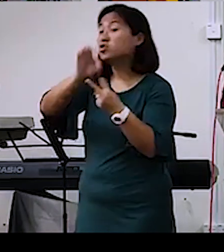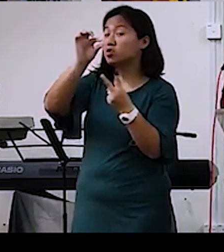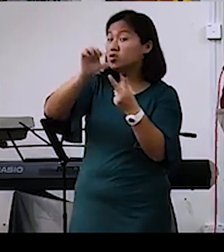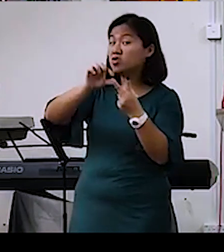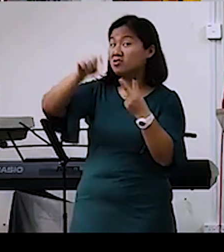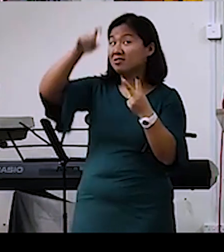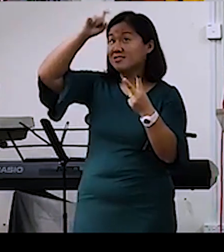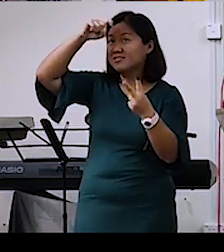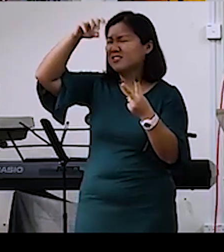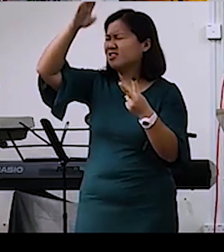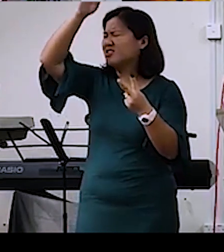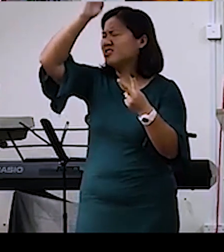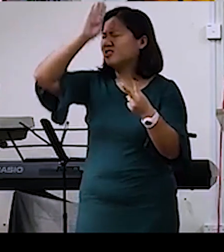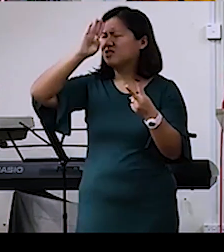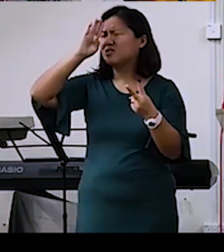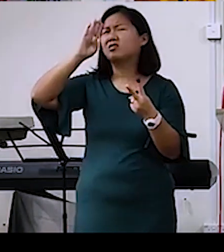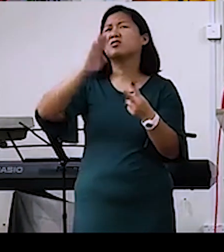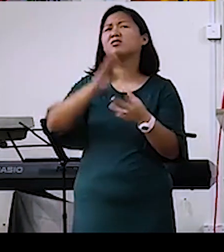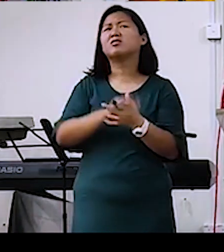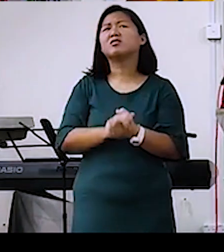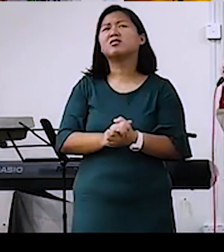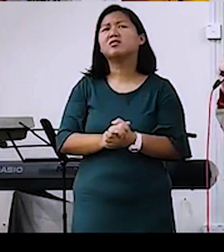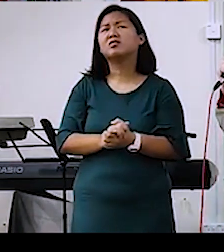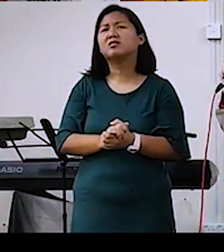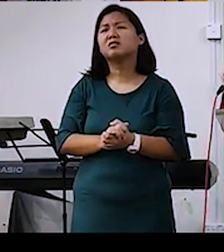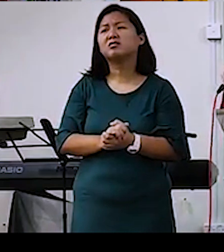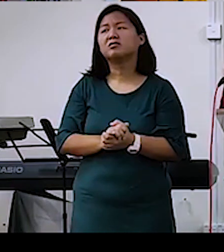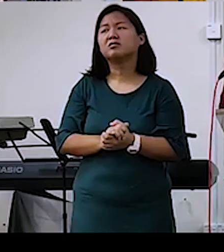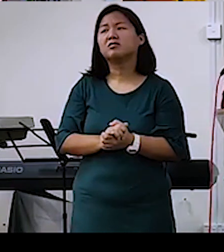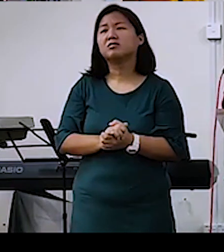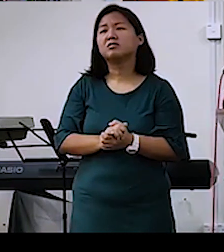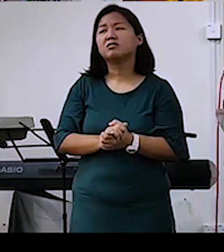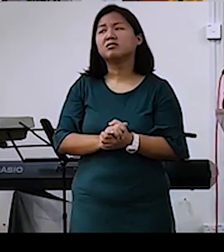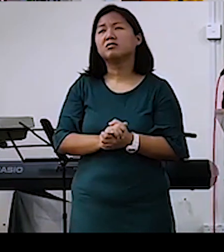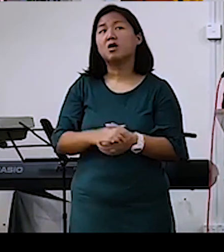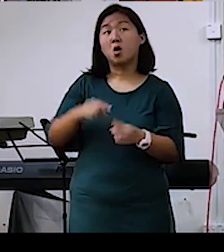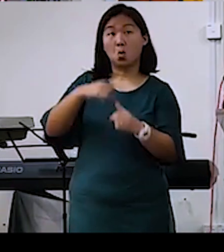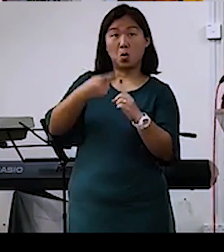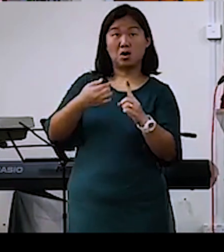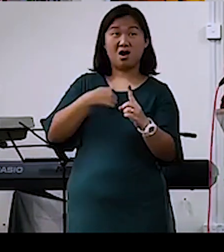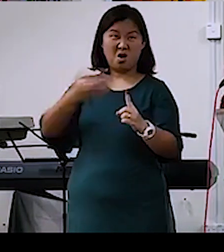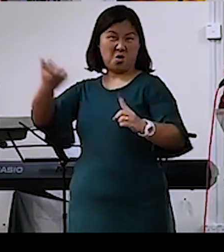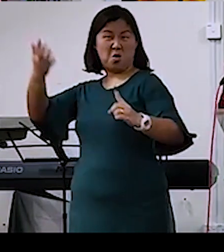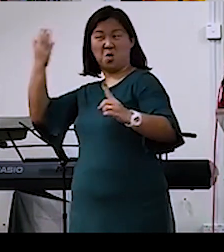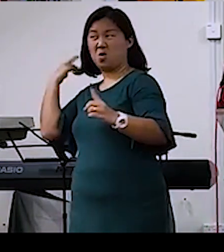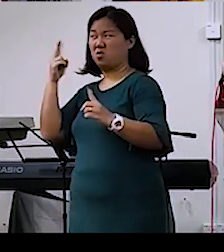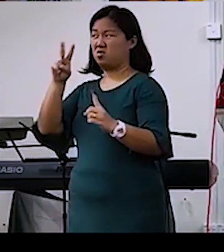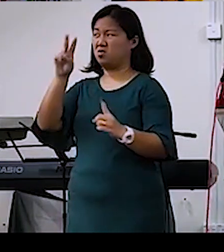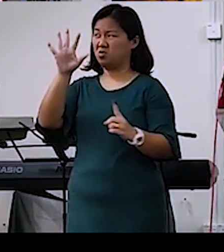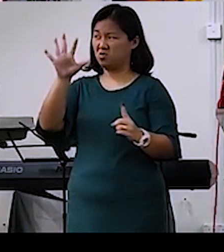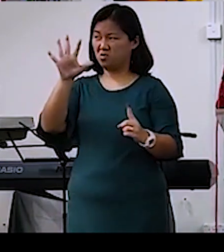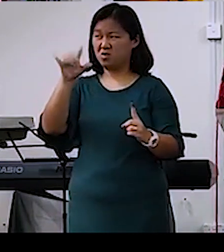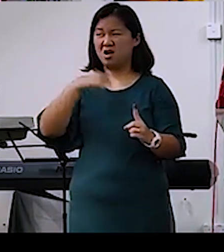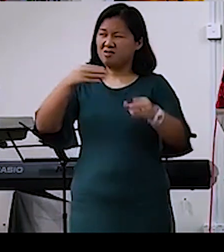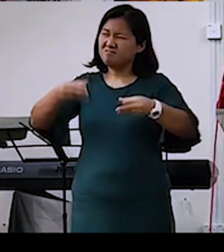be wise and say, God, like I did when I was 24, I'm 52 now, when I was 25 years old, I said, God,